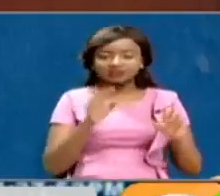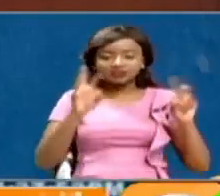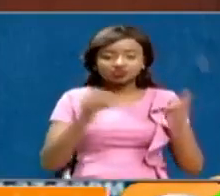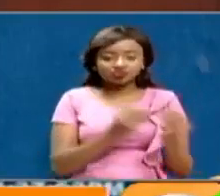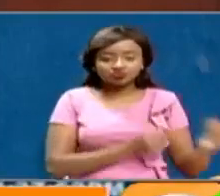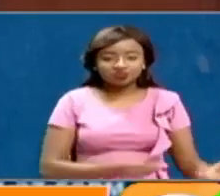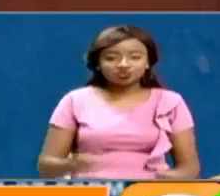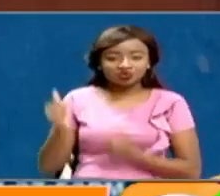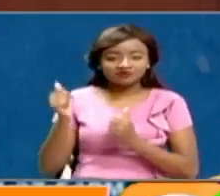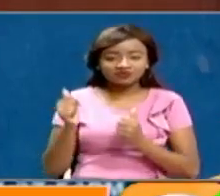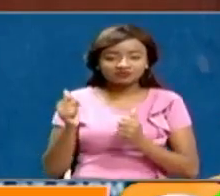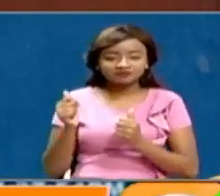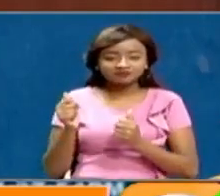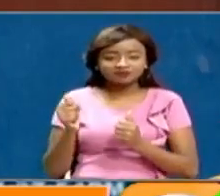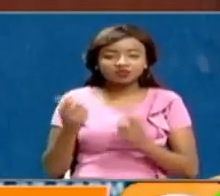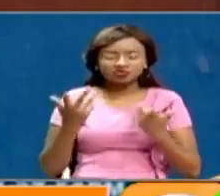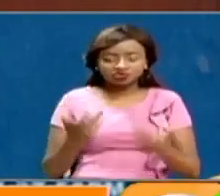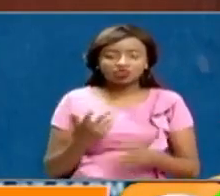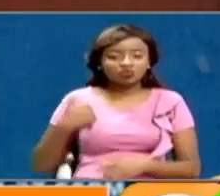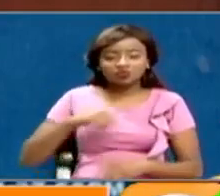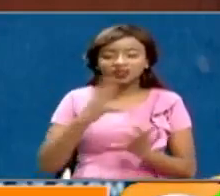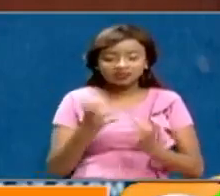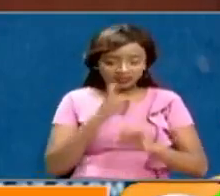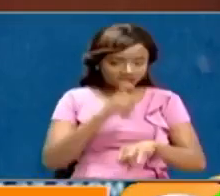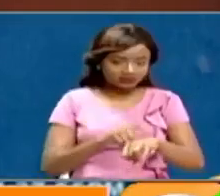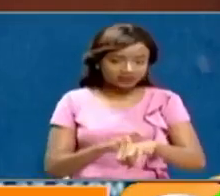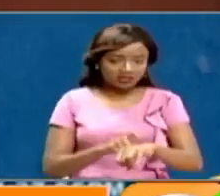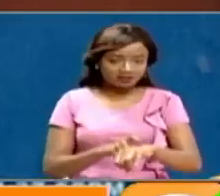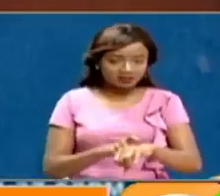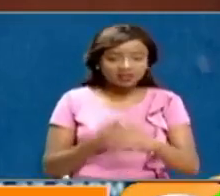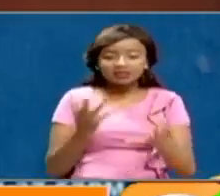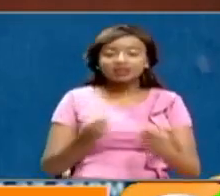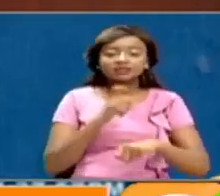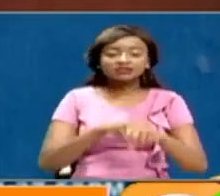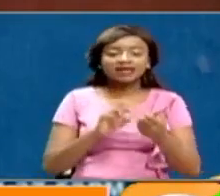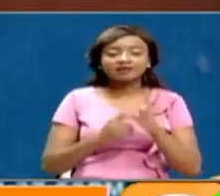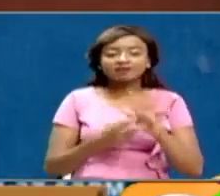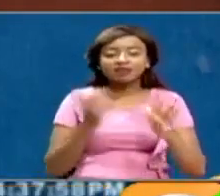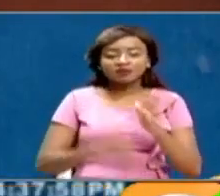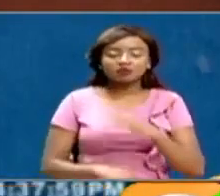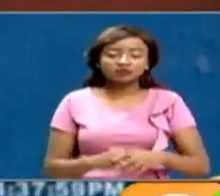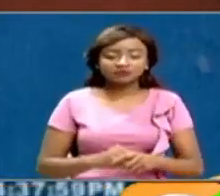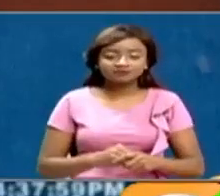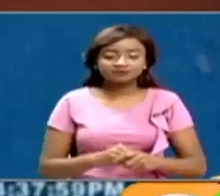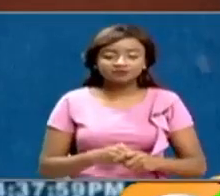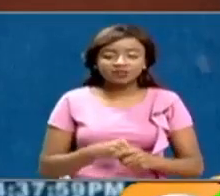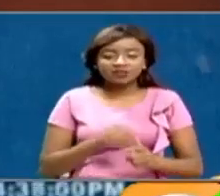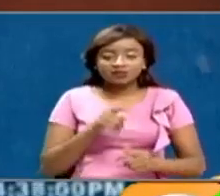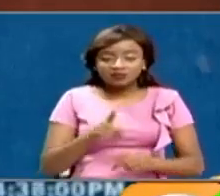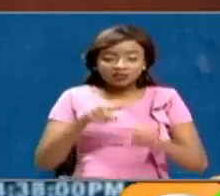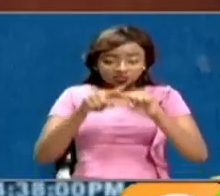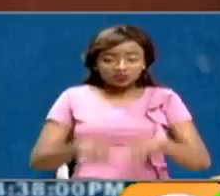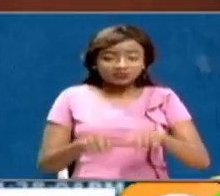start afresh. And so we are simply buying time. And buying time, Mr. Speaker, depends now